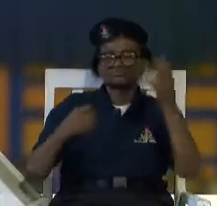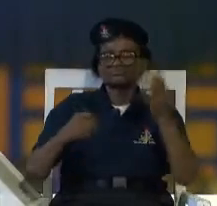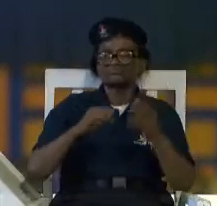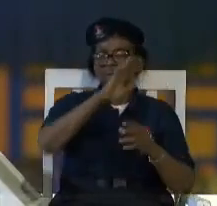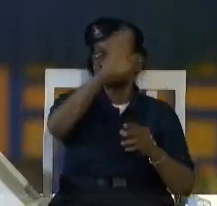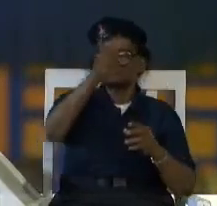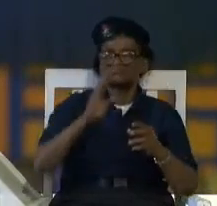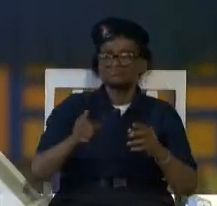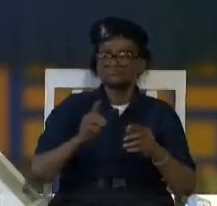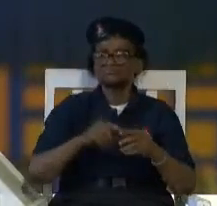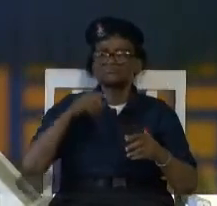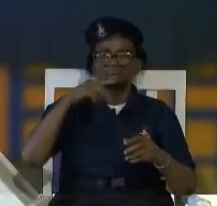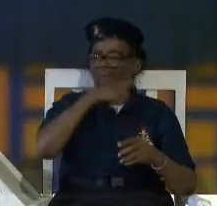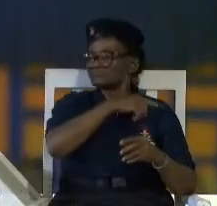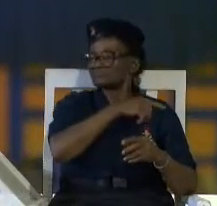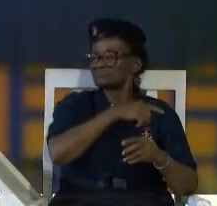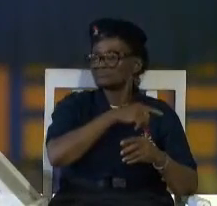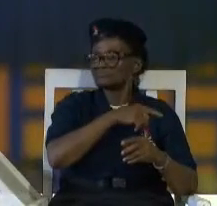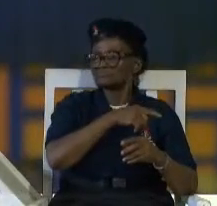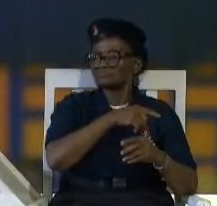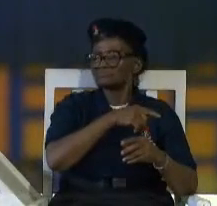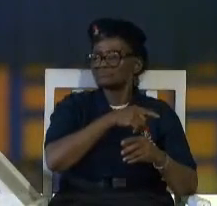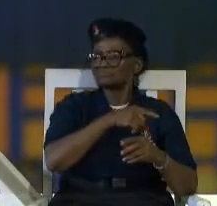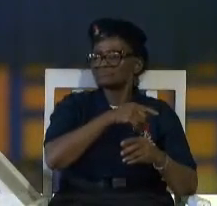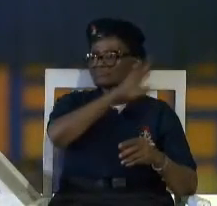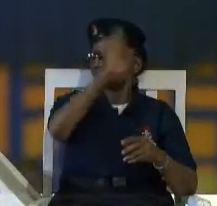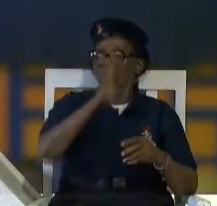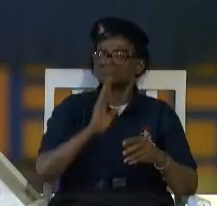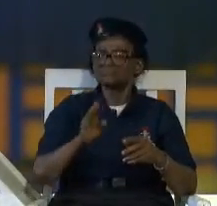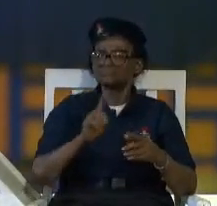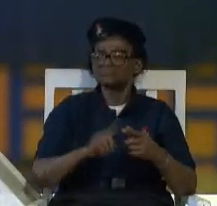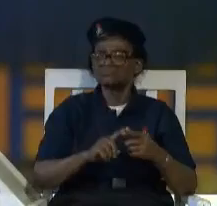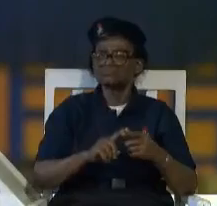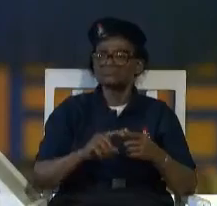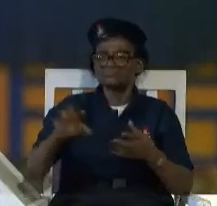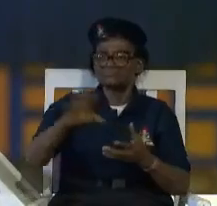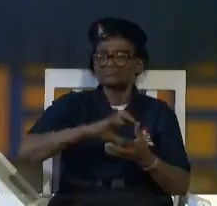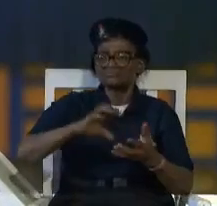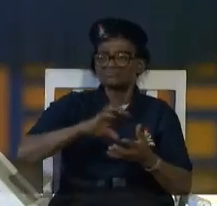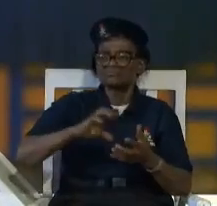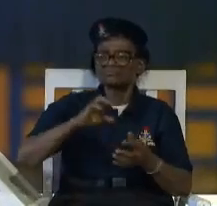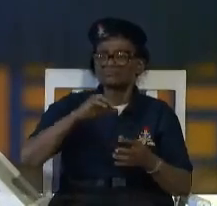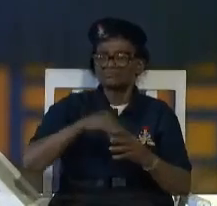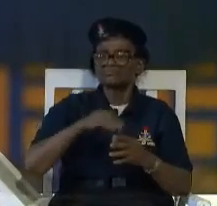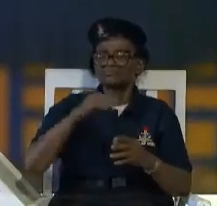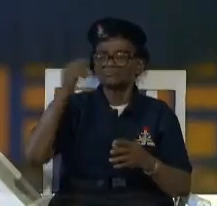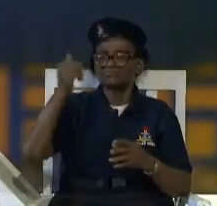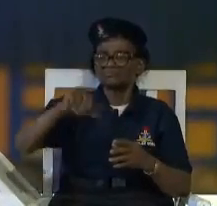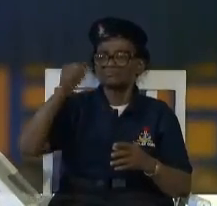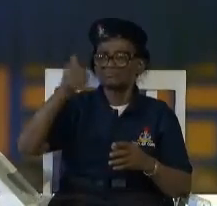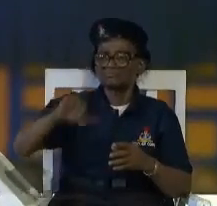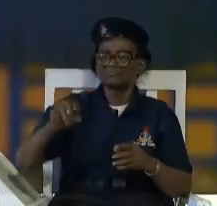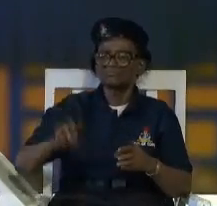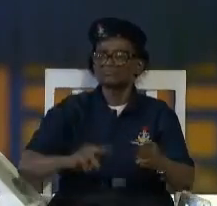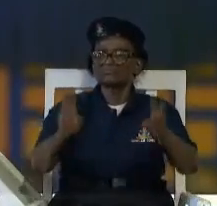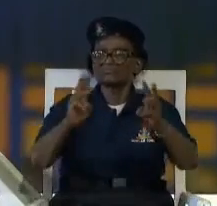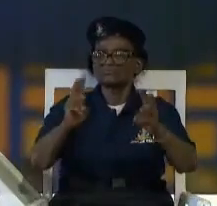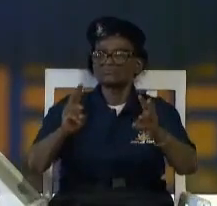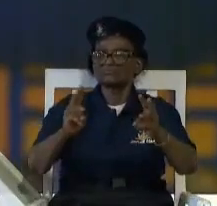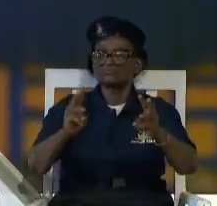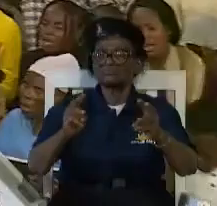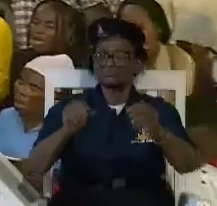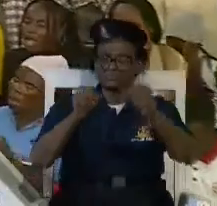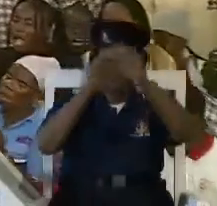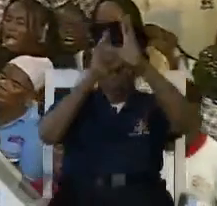never to lie, never to be corrupt in any way. Father,